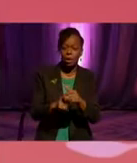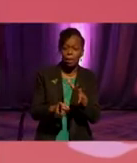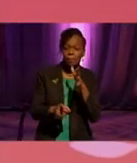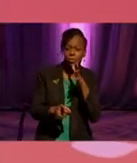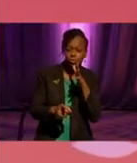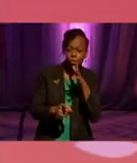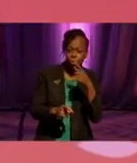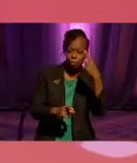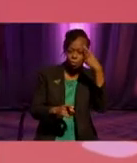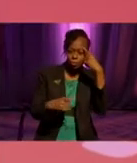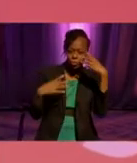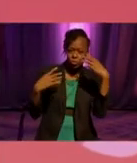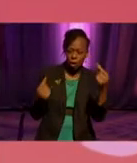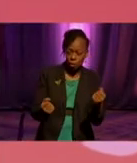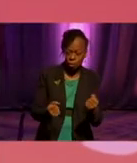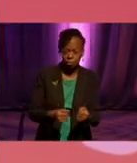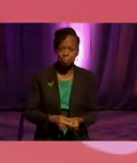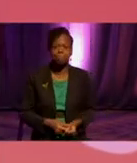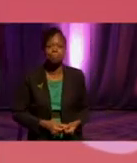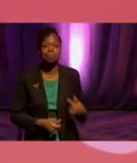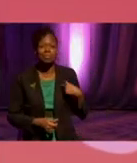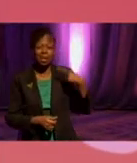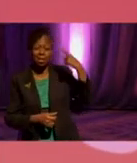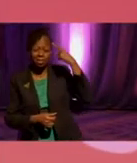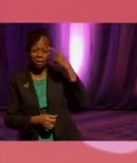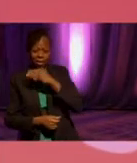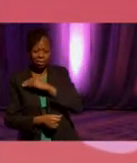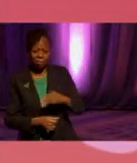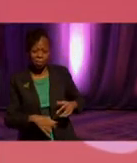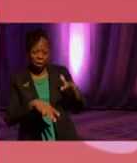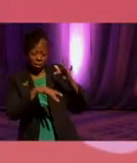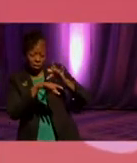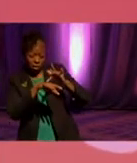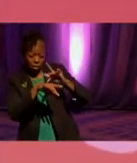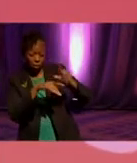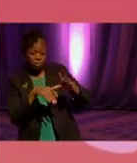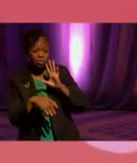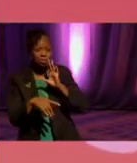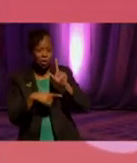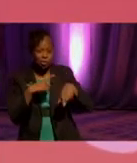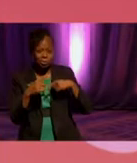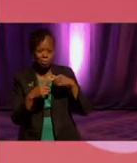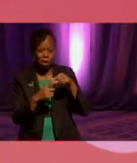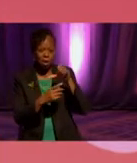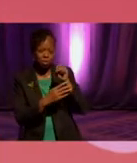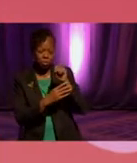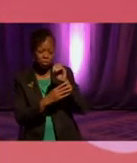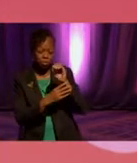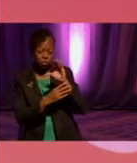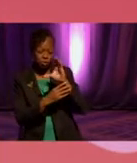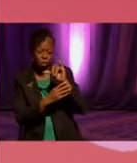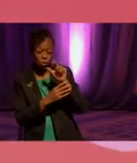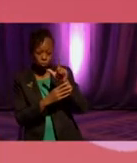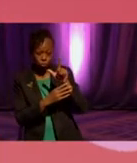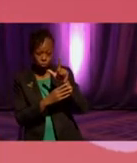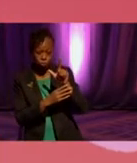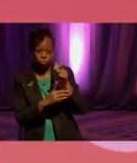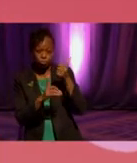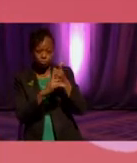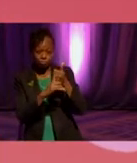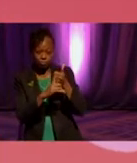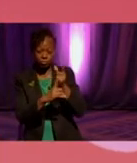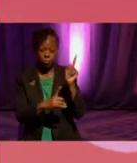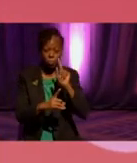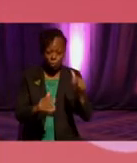touched on it when she referred to those social determinants of health. It's where we're born, where we grow, where we live, where